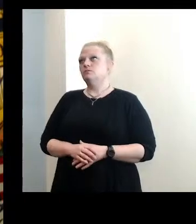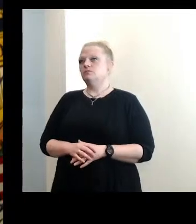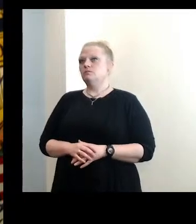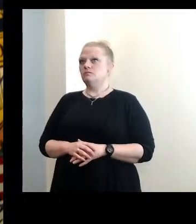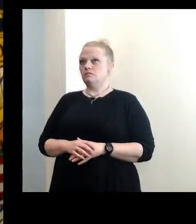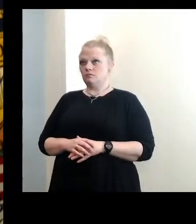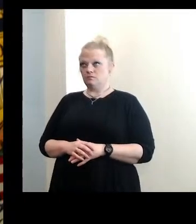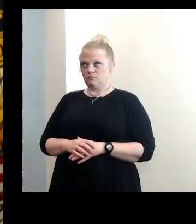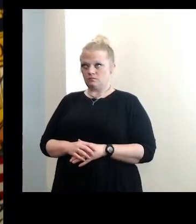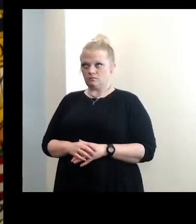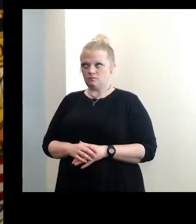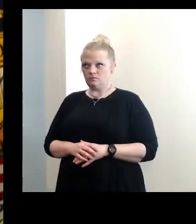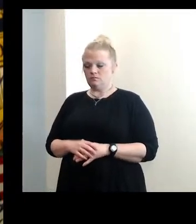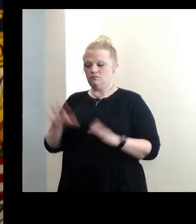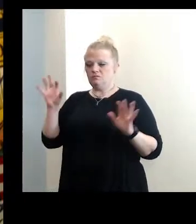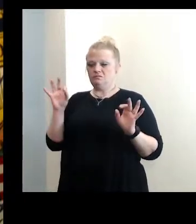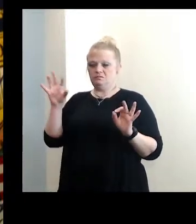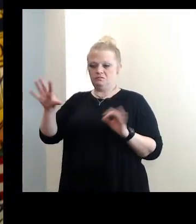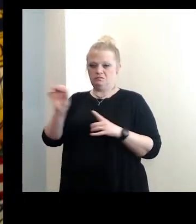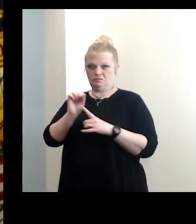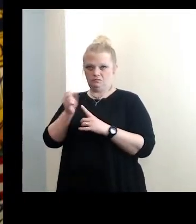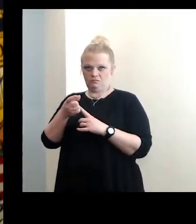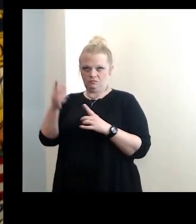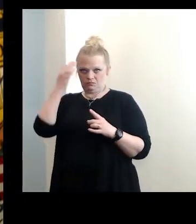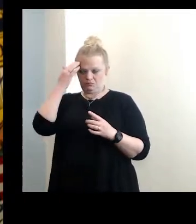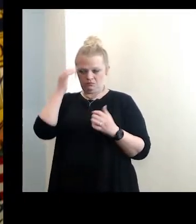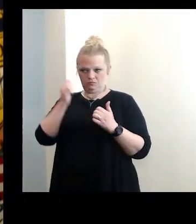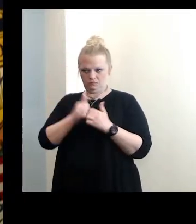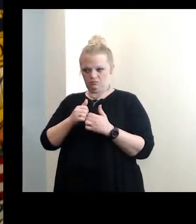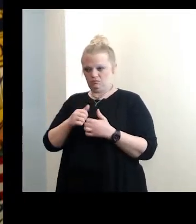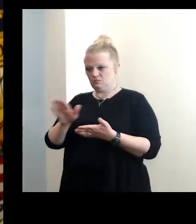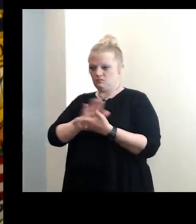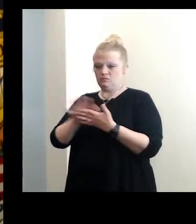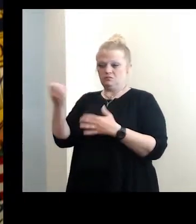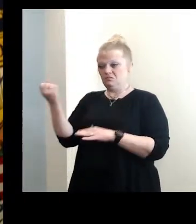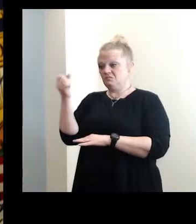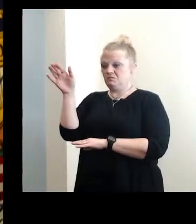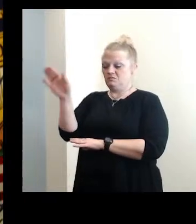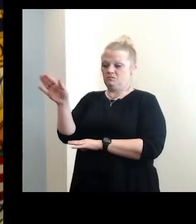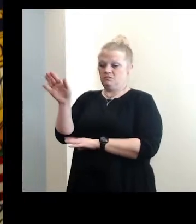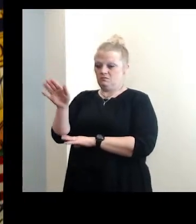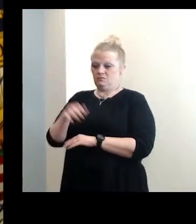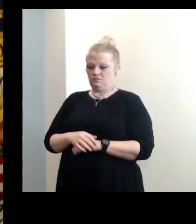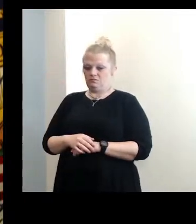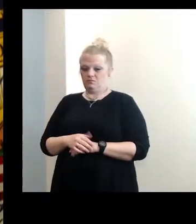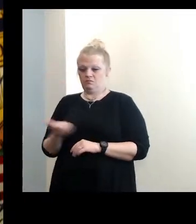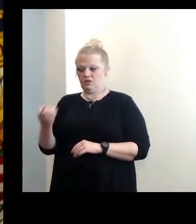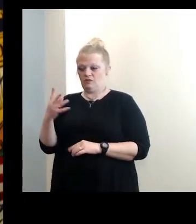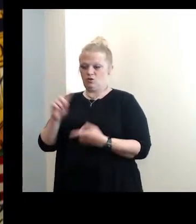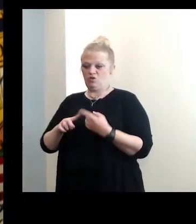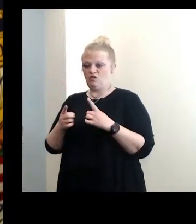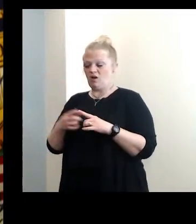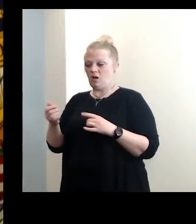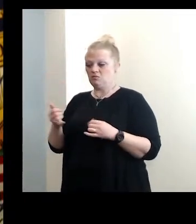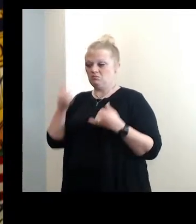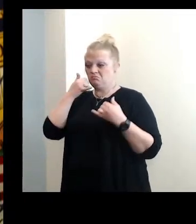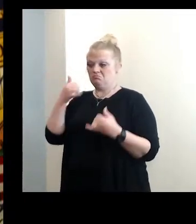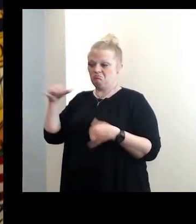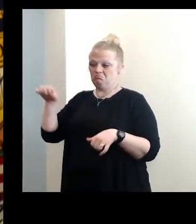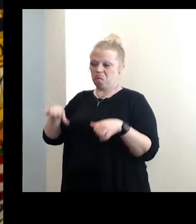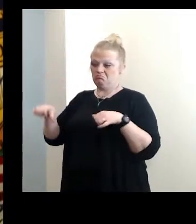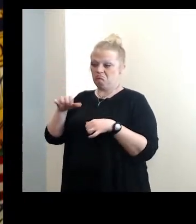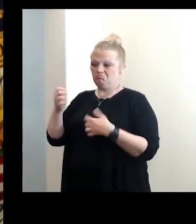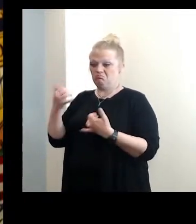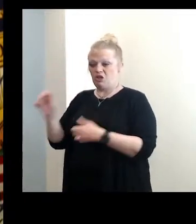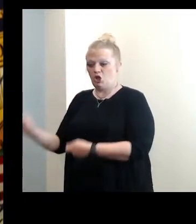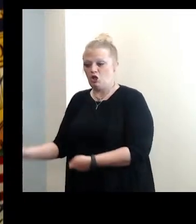me posit a situation that you're familiar with. It's a nice Saturday afternoon. A couple of friends call each other and they're going to play